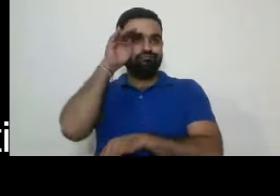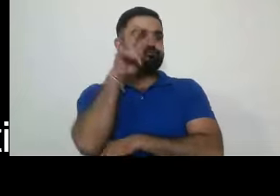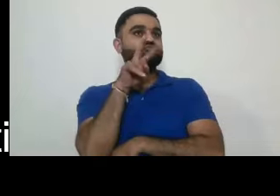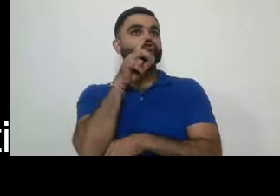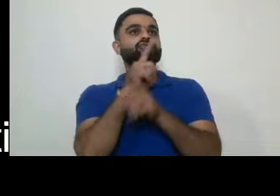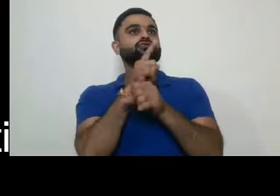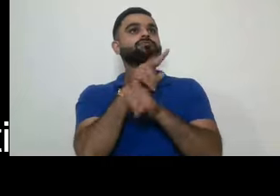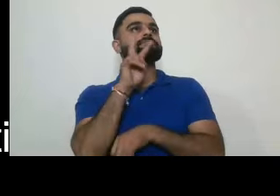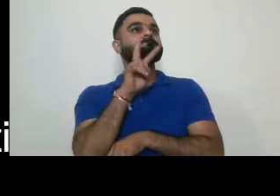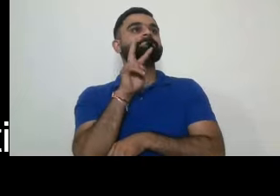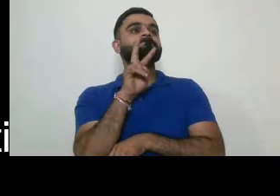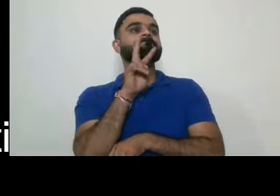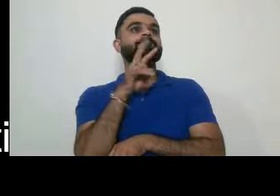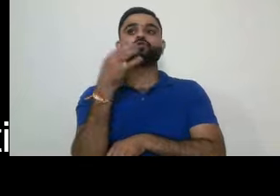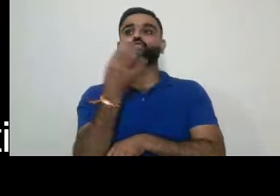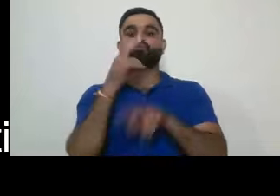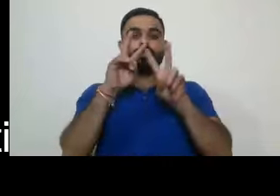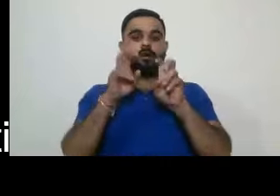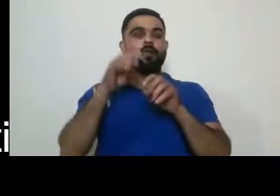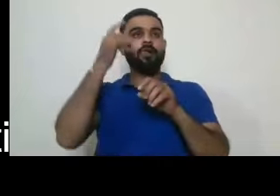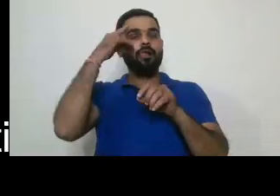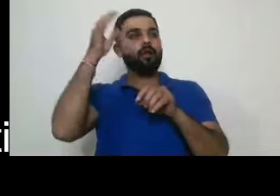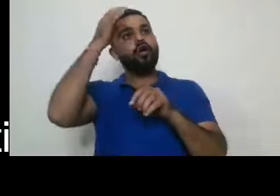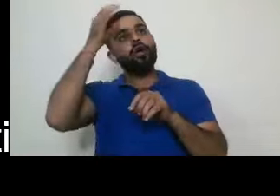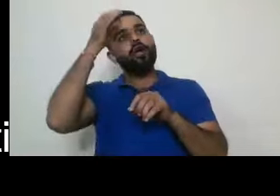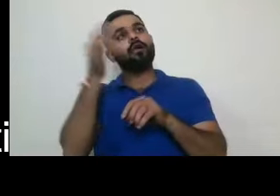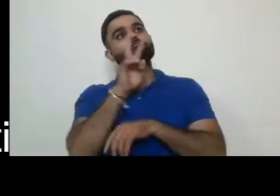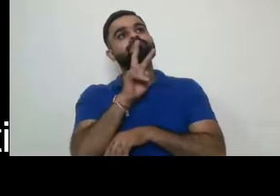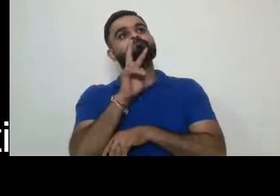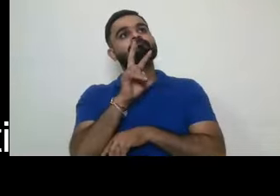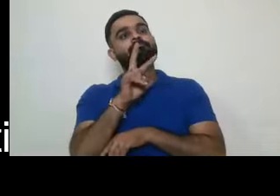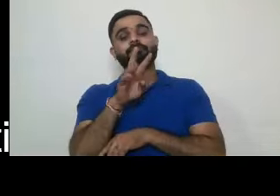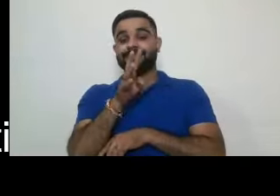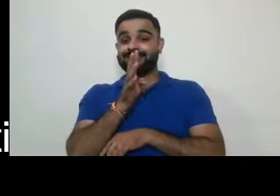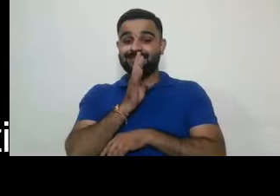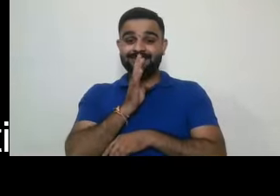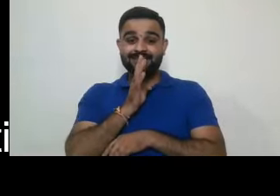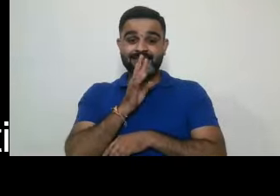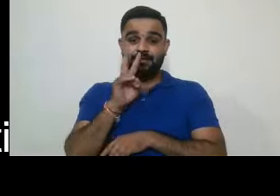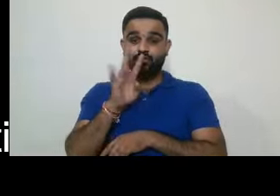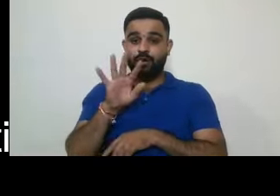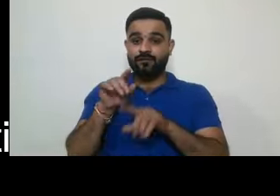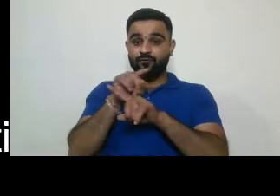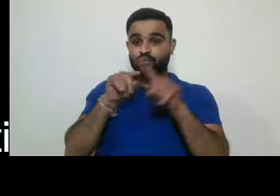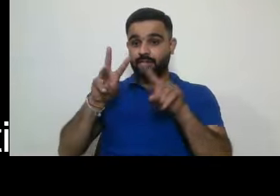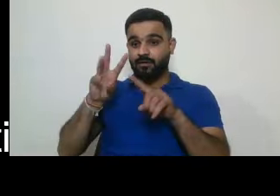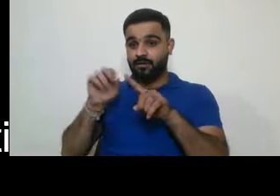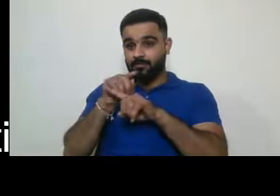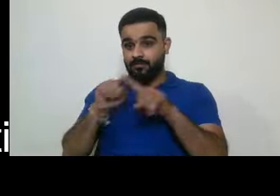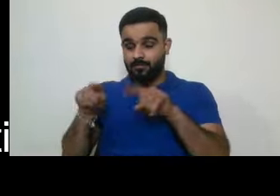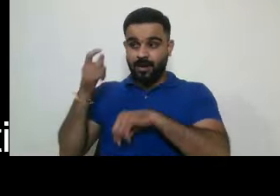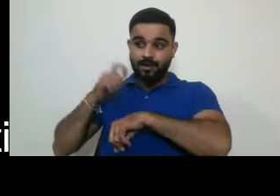teacher who explains new topics, new concepts. Speaking accounts for 25 to 30% of their